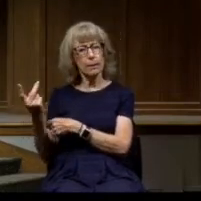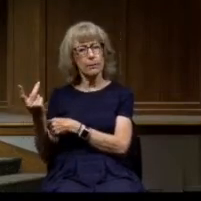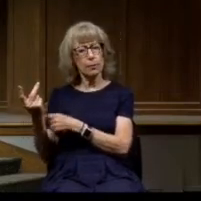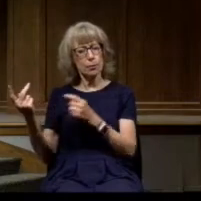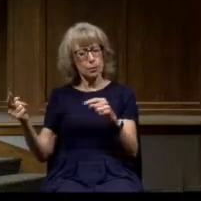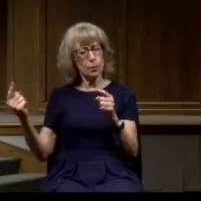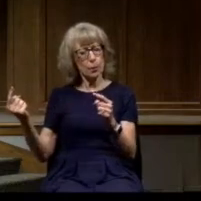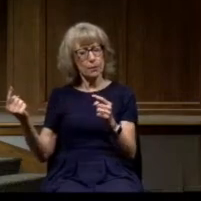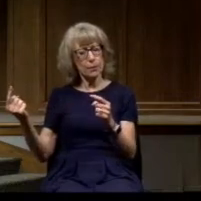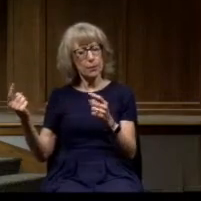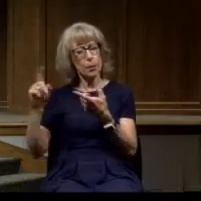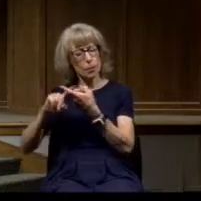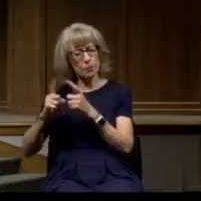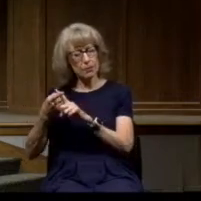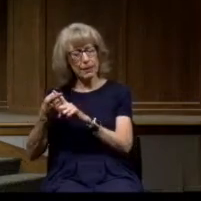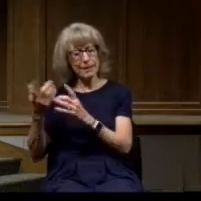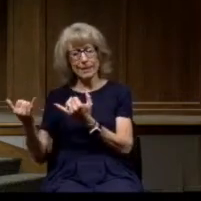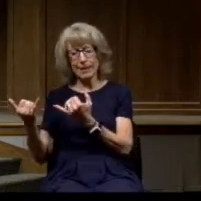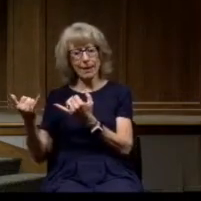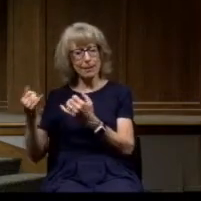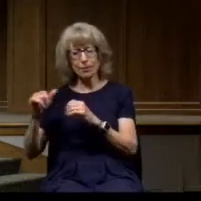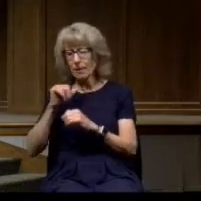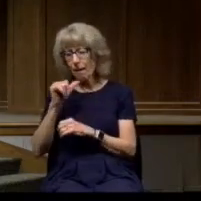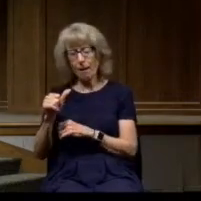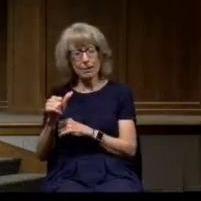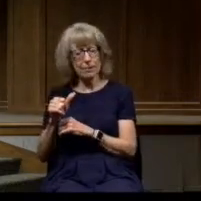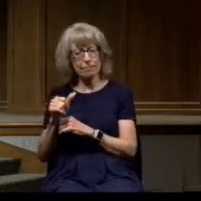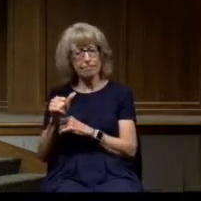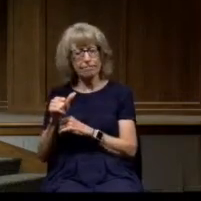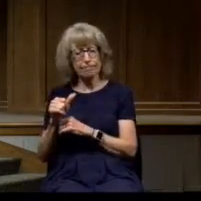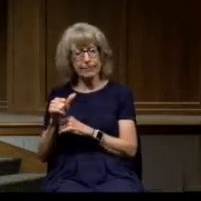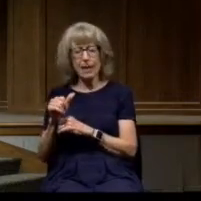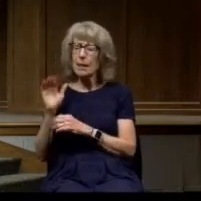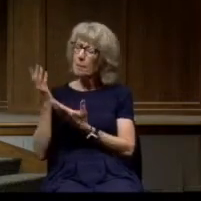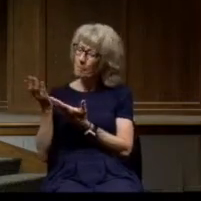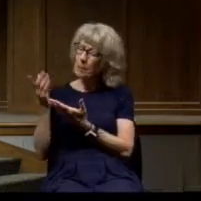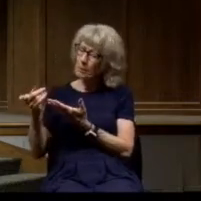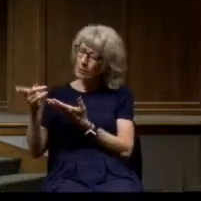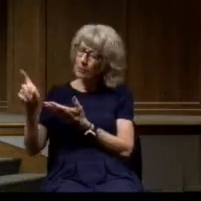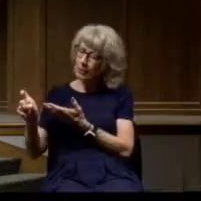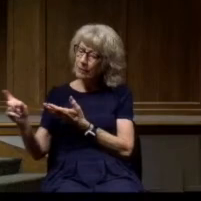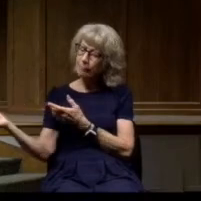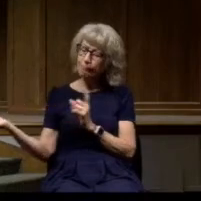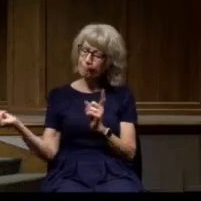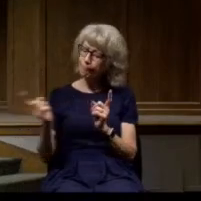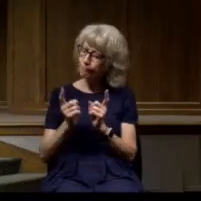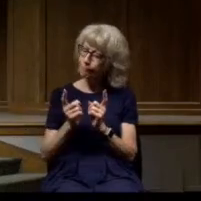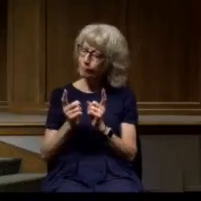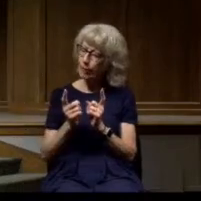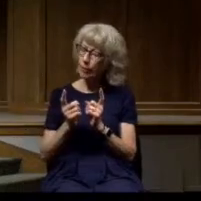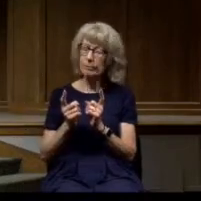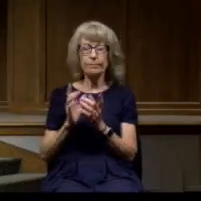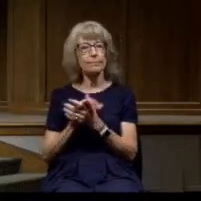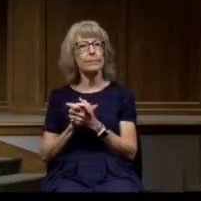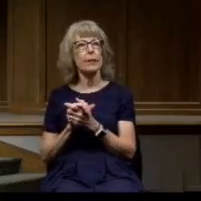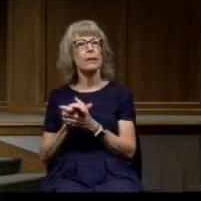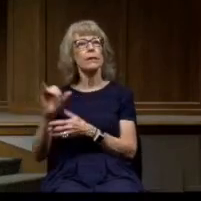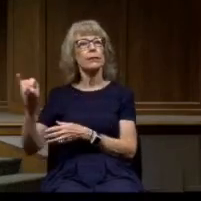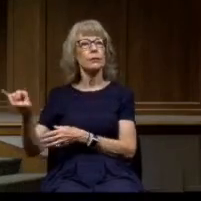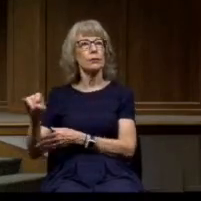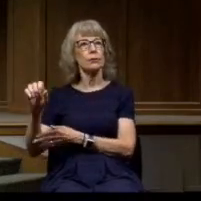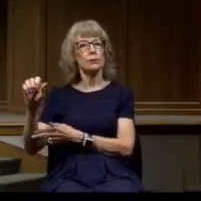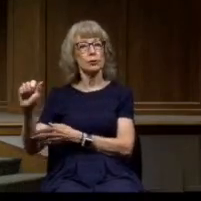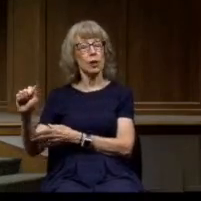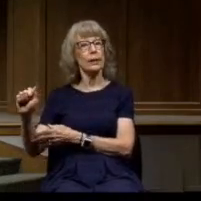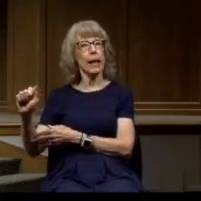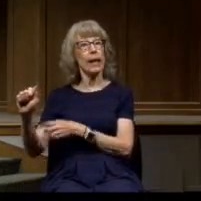So Adams, after over a decade of not saying one word to Thomas Jefferson, writes a letter. And in the middle of the letter, it says,